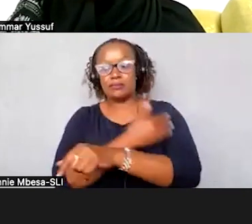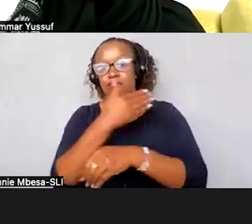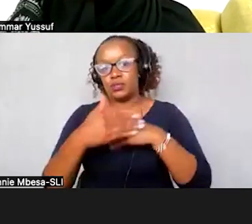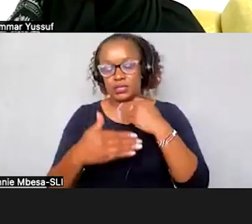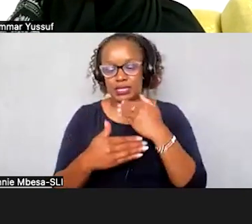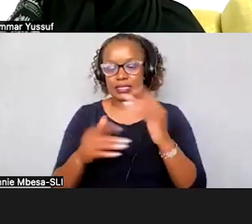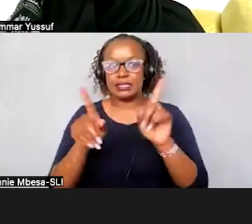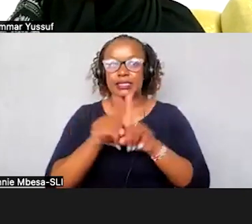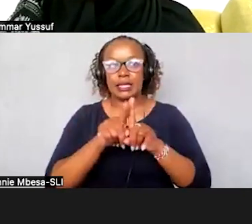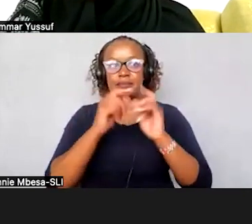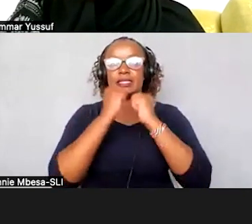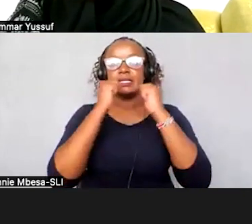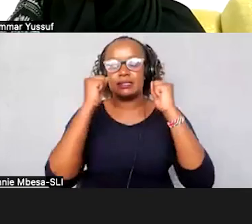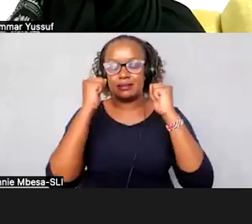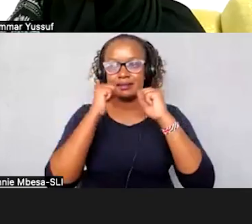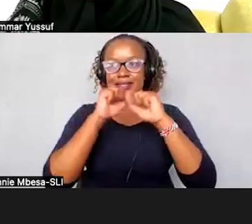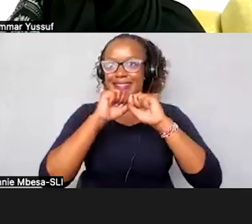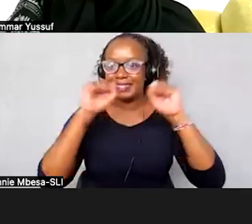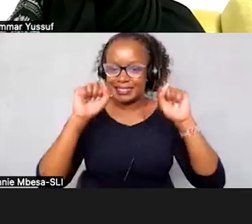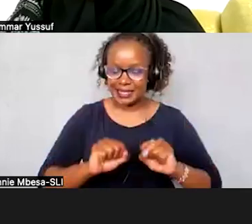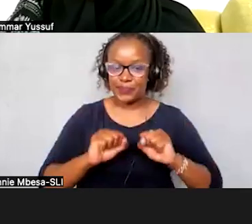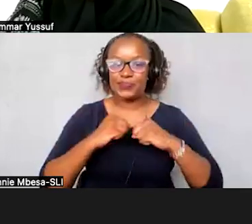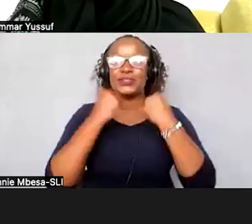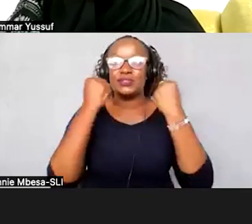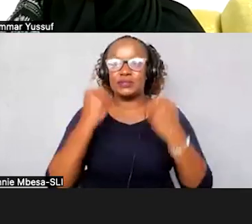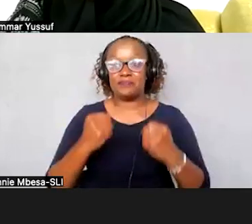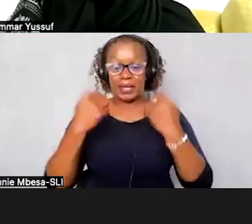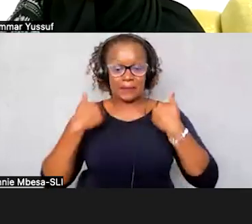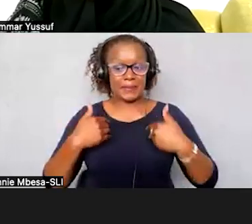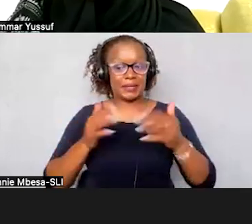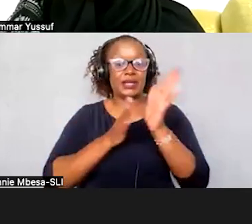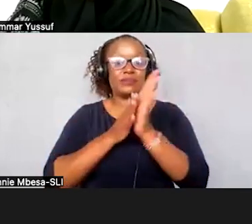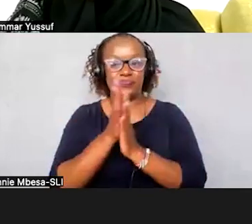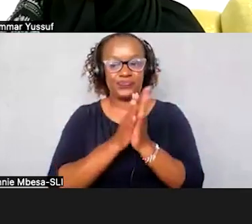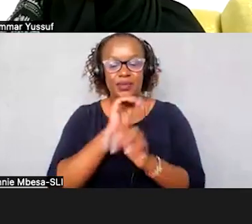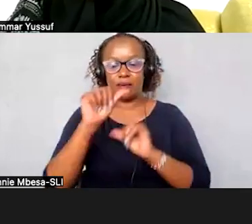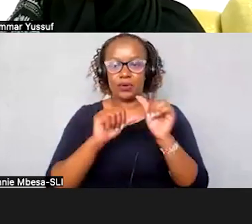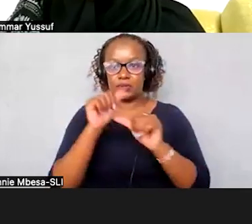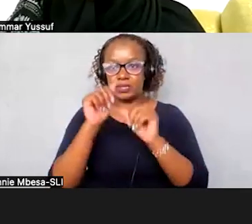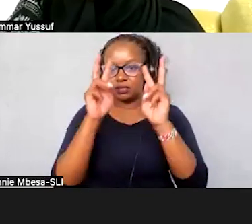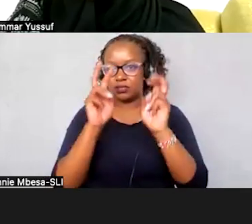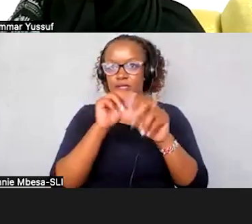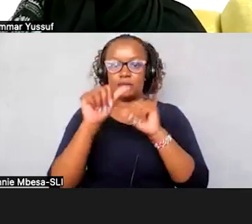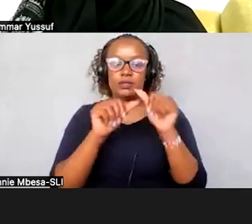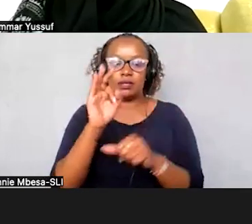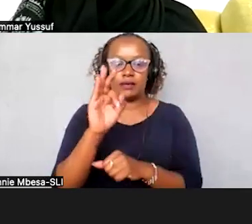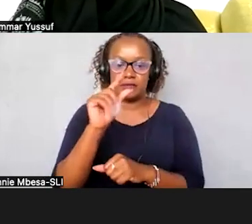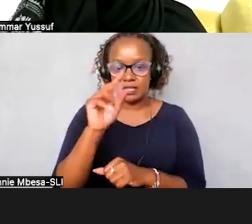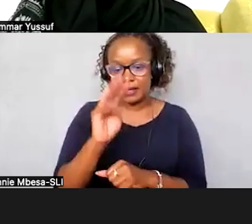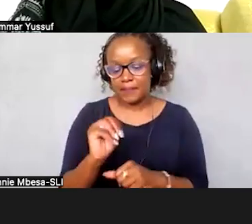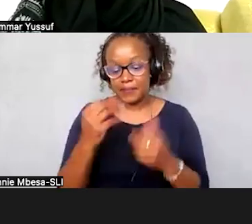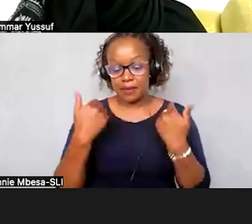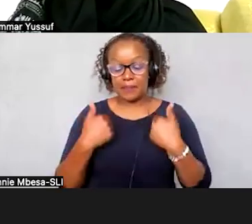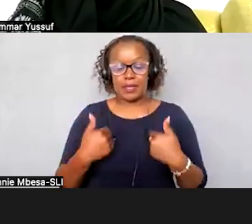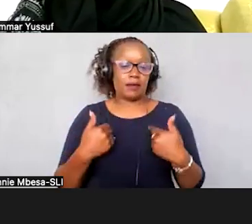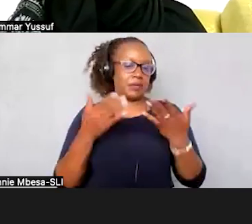the longest time. And I'm very passionate about this matters pertaining FGMC. And I've been in this